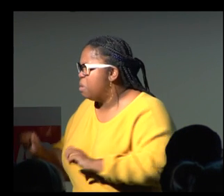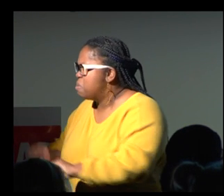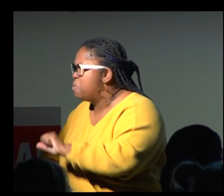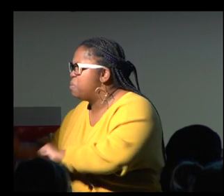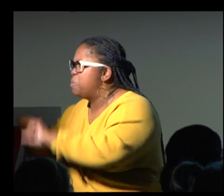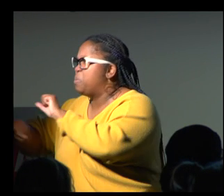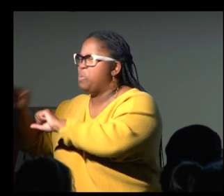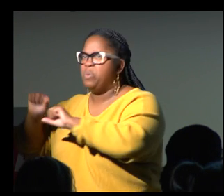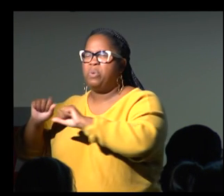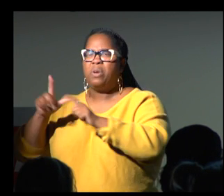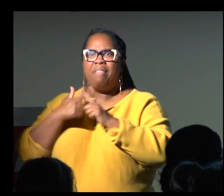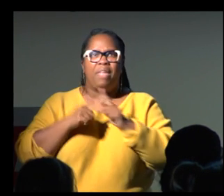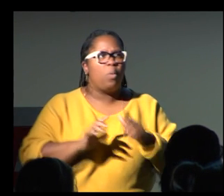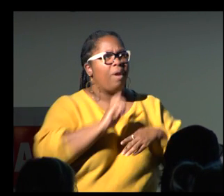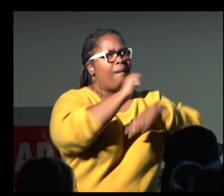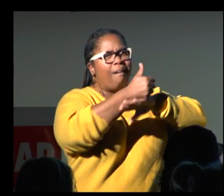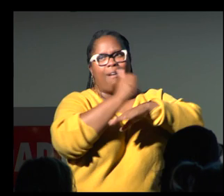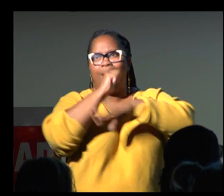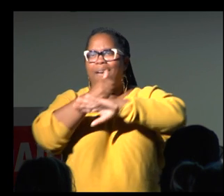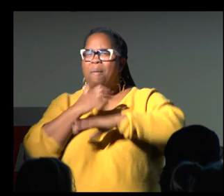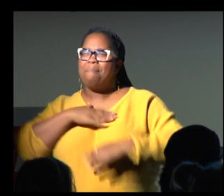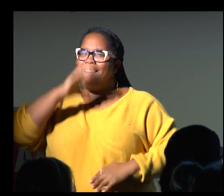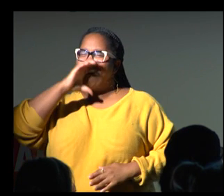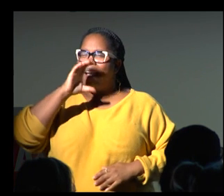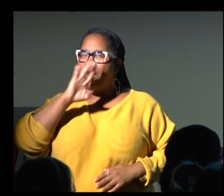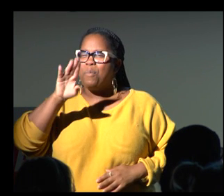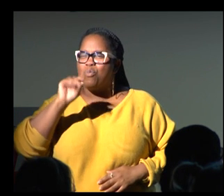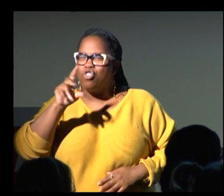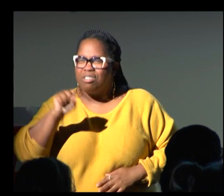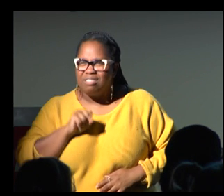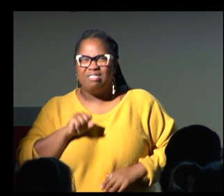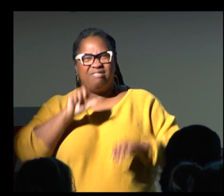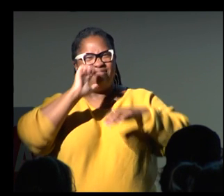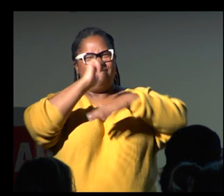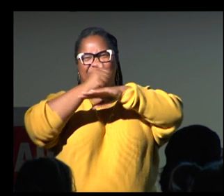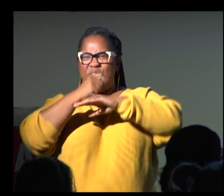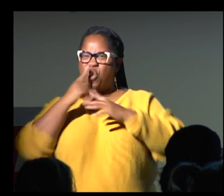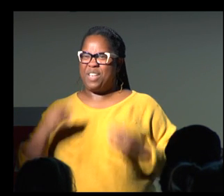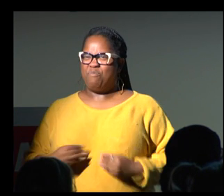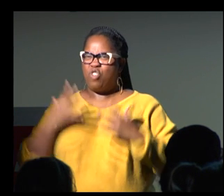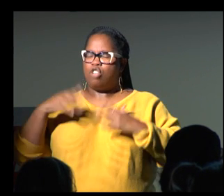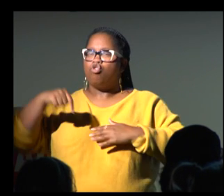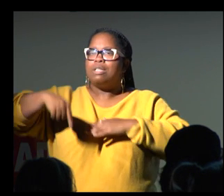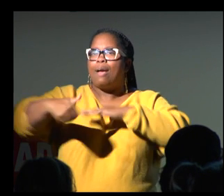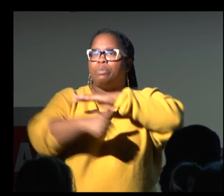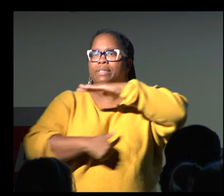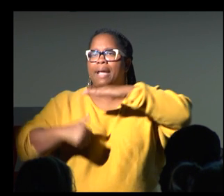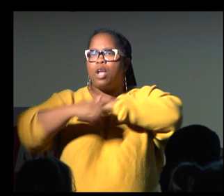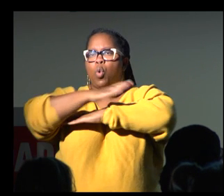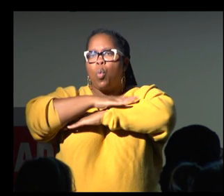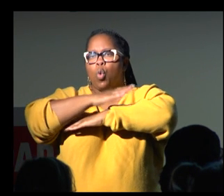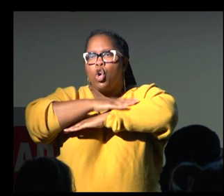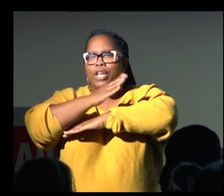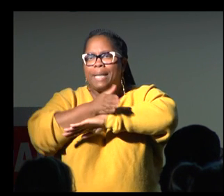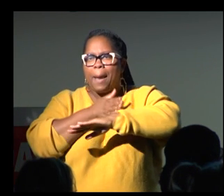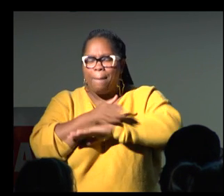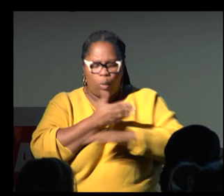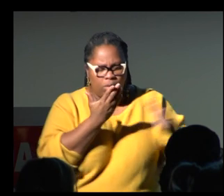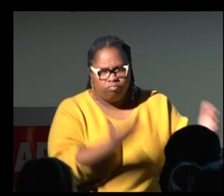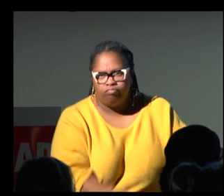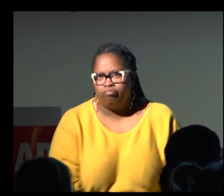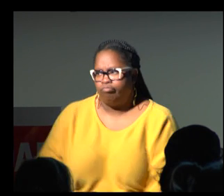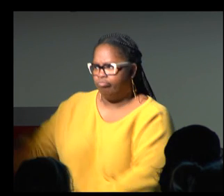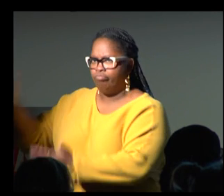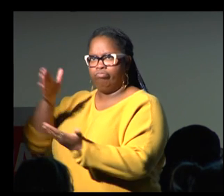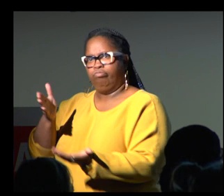my comic books up as inspiration. He found an old wooden table downstairs. He brought it upstairs and he tilted it up